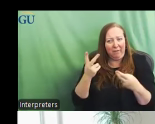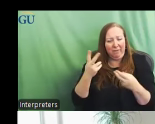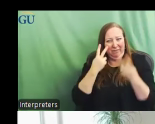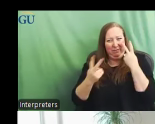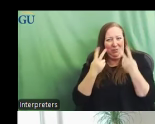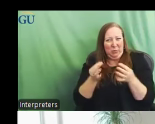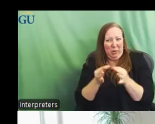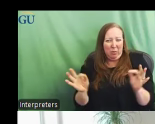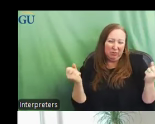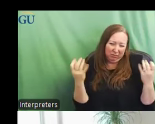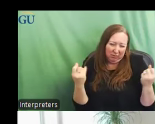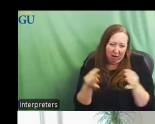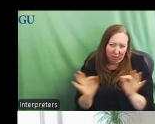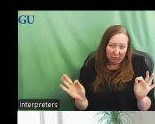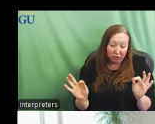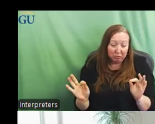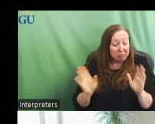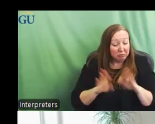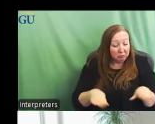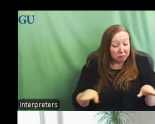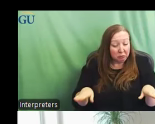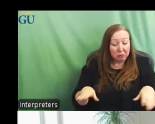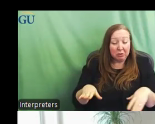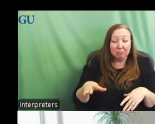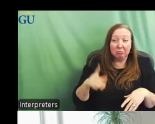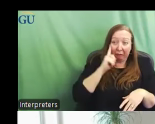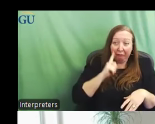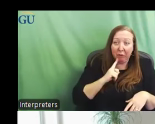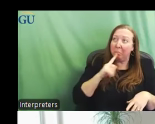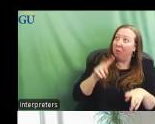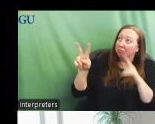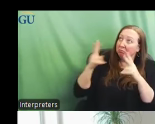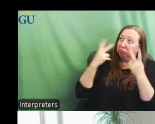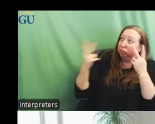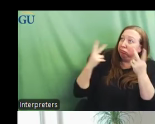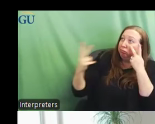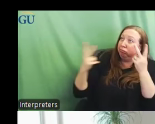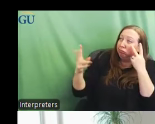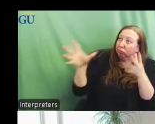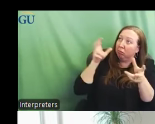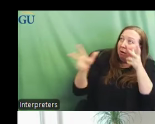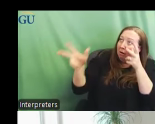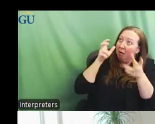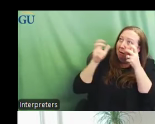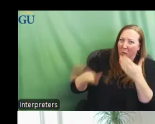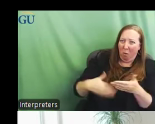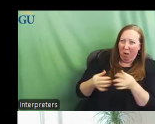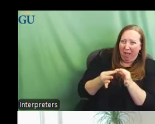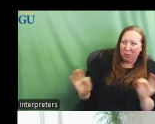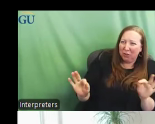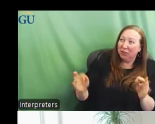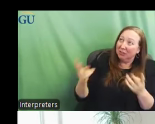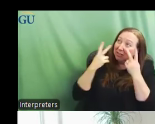the child will have full access from birth. So they see the language around them, they have it in